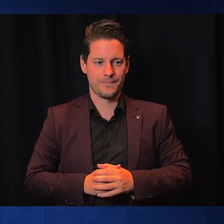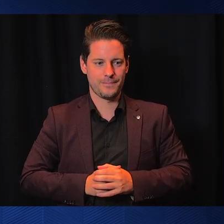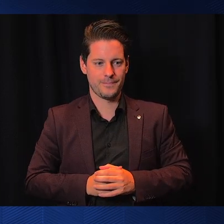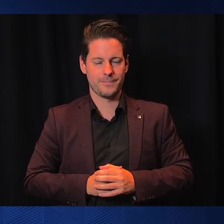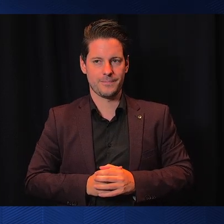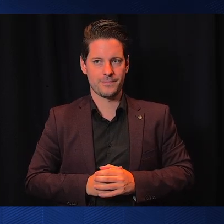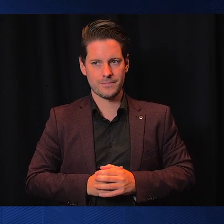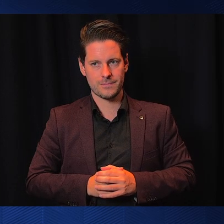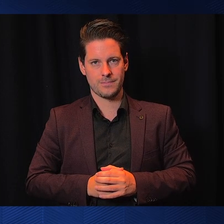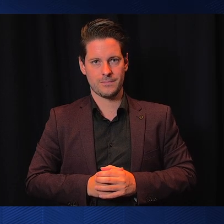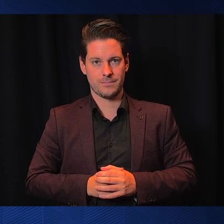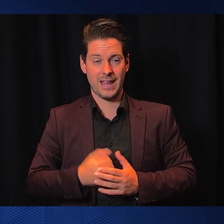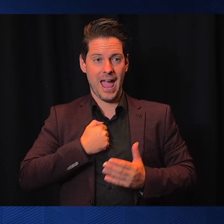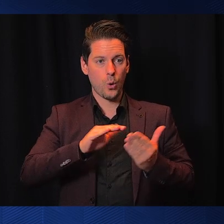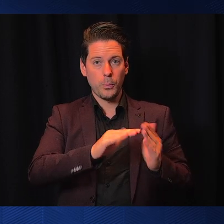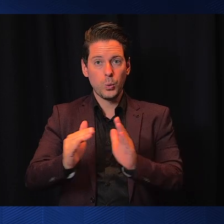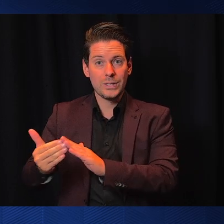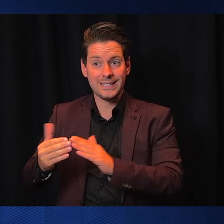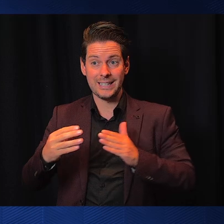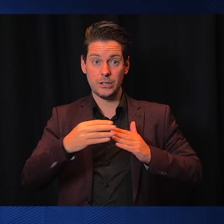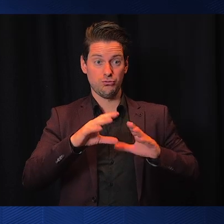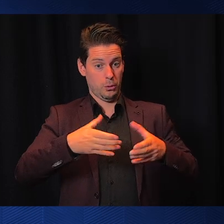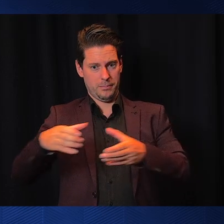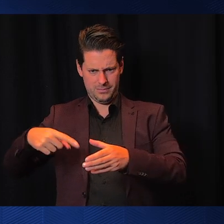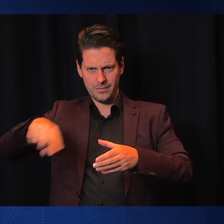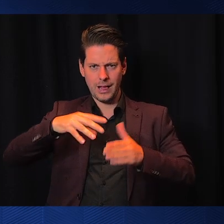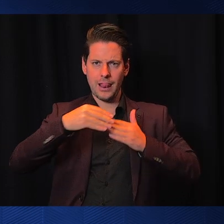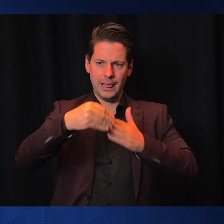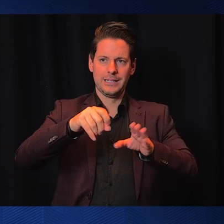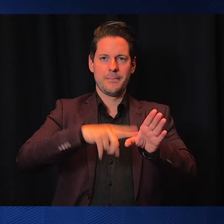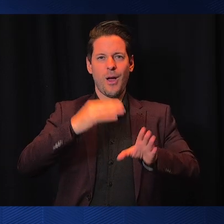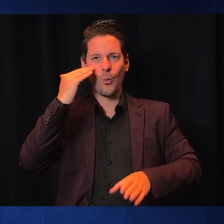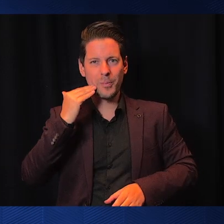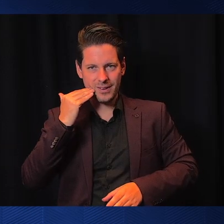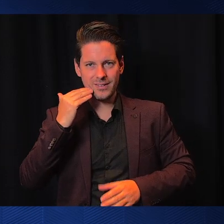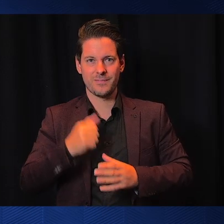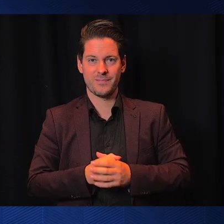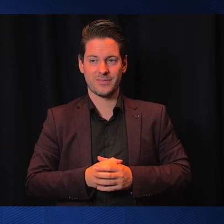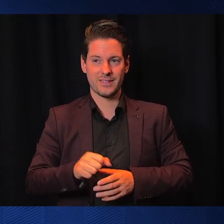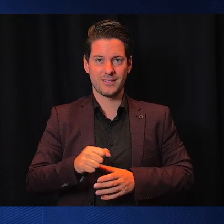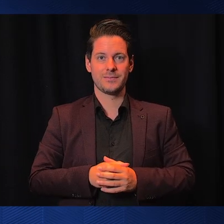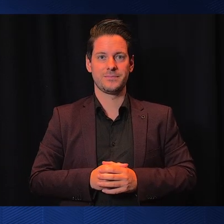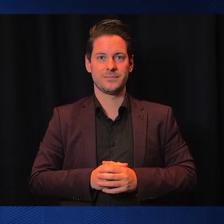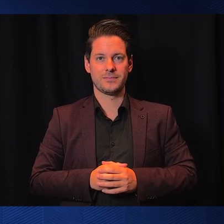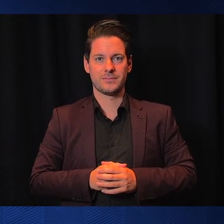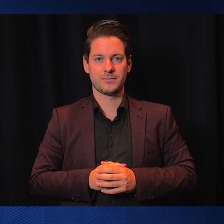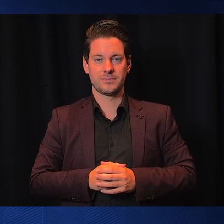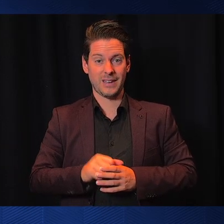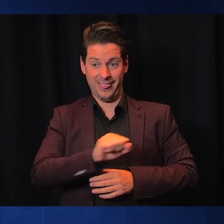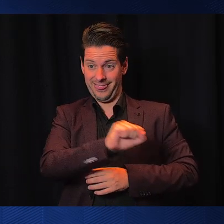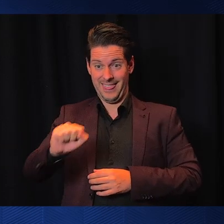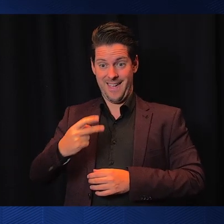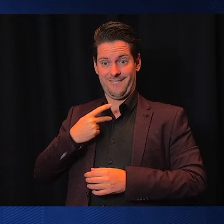All of our community-based groups are led by women, and it is their voices in which I am here today